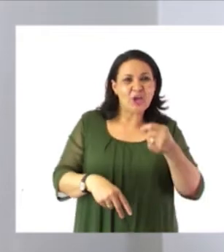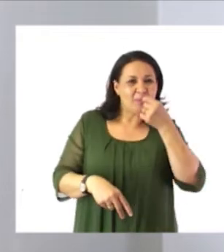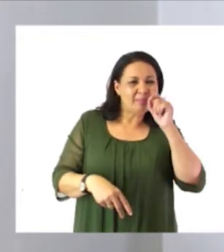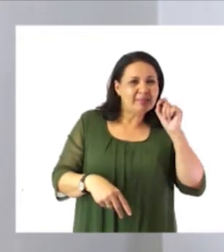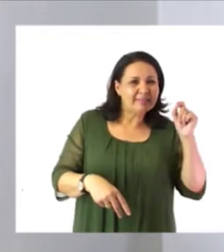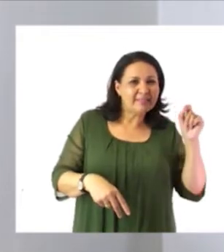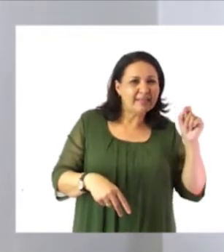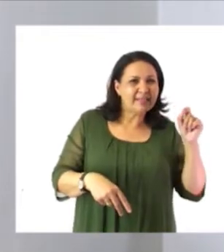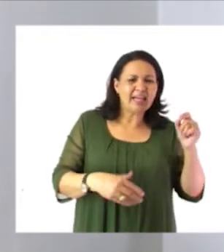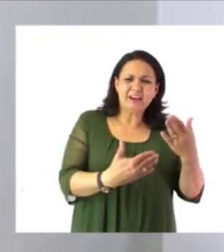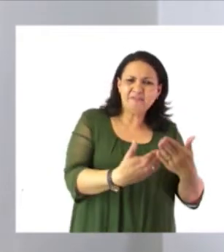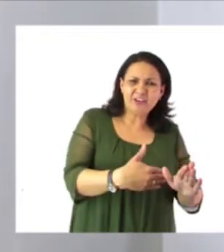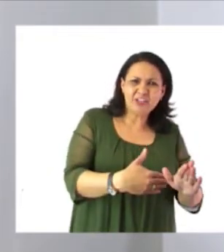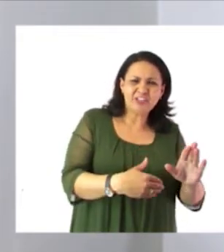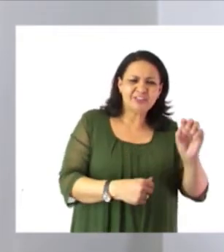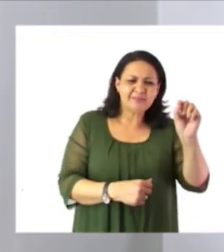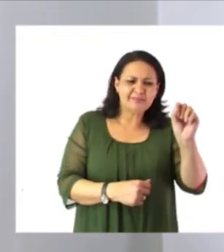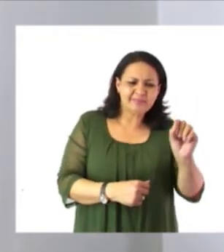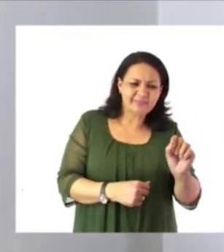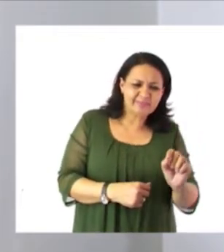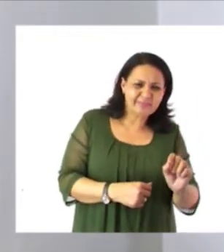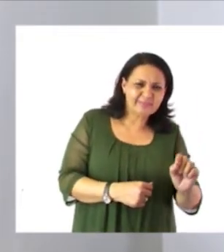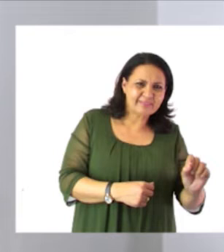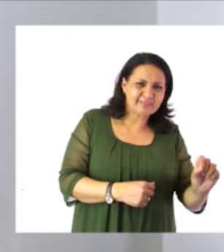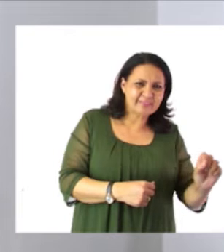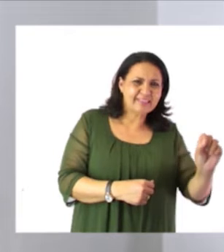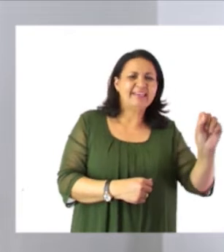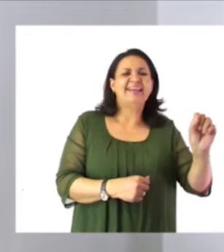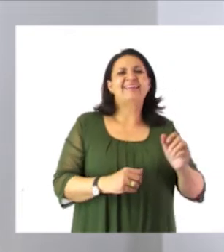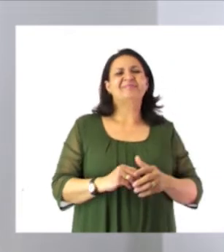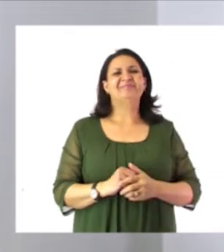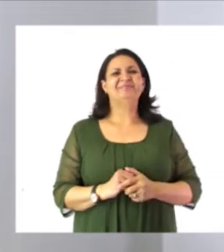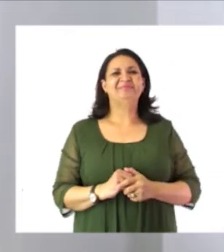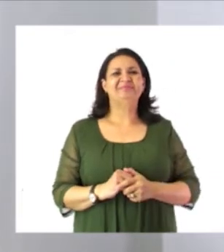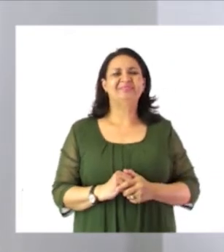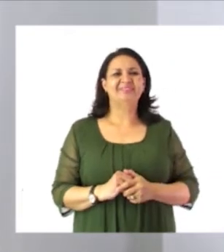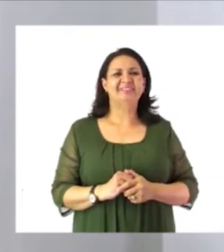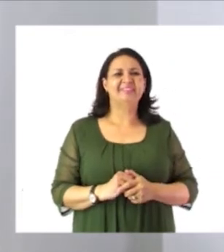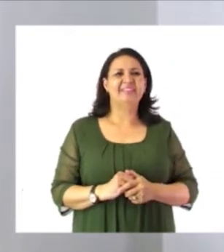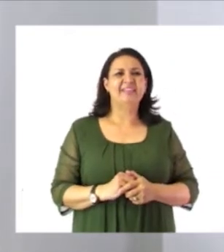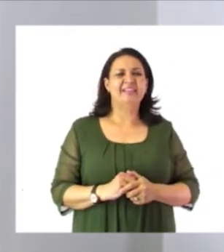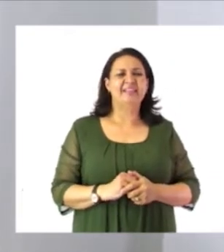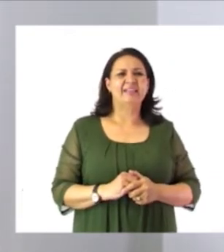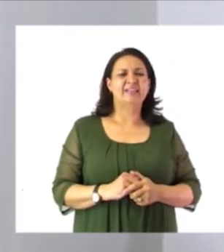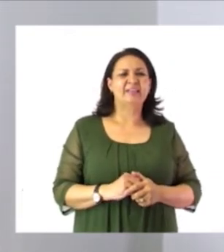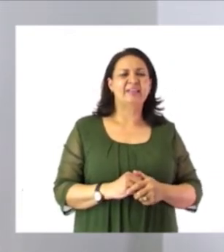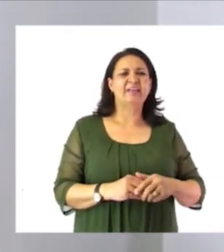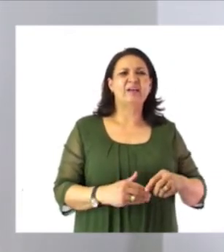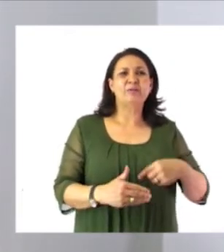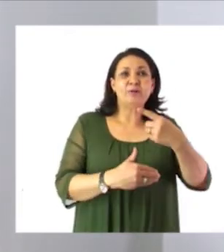crayon and complete it. Complete the leg. Yes. Now go to the next